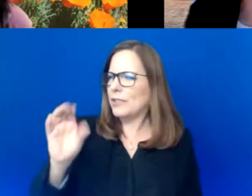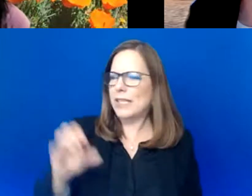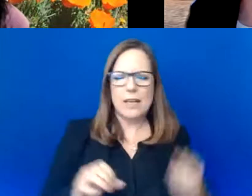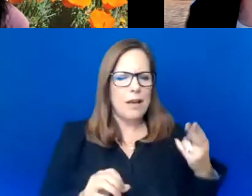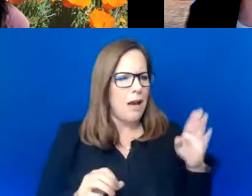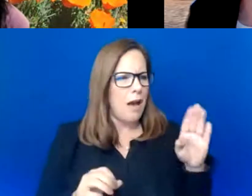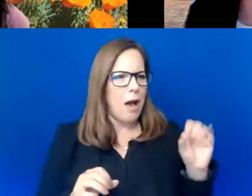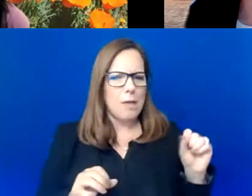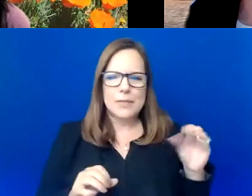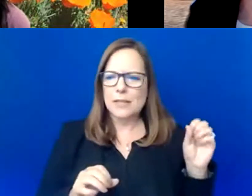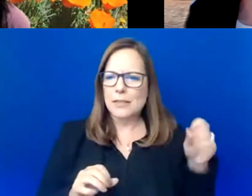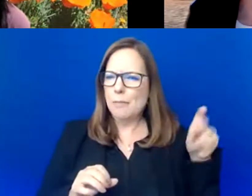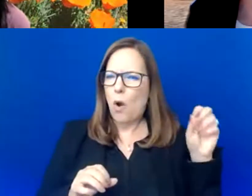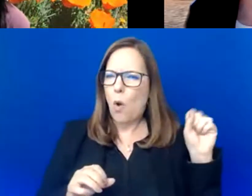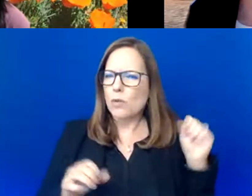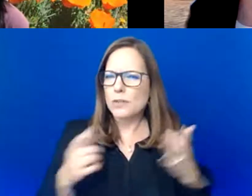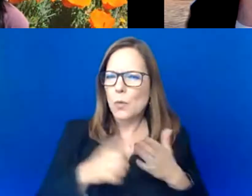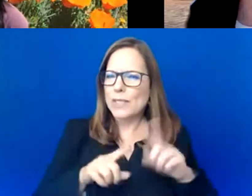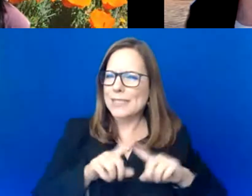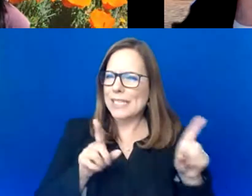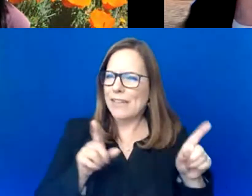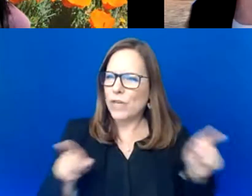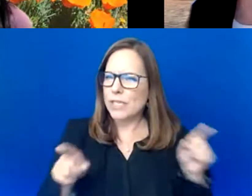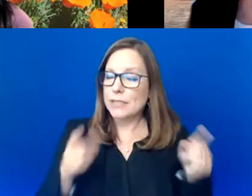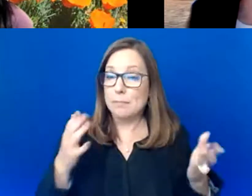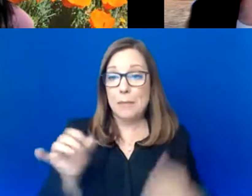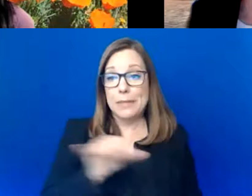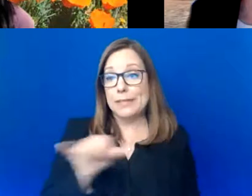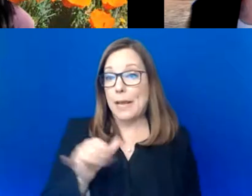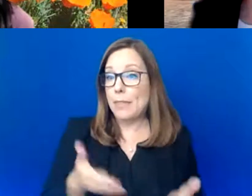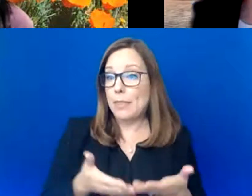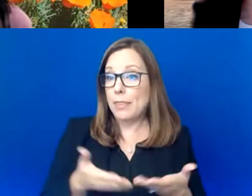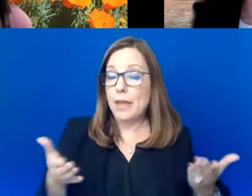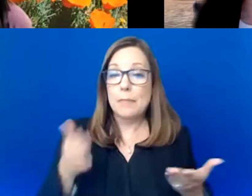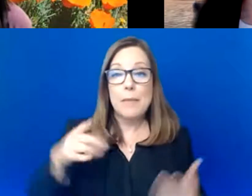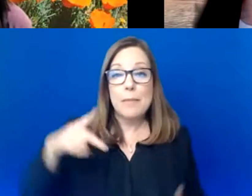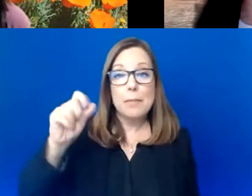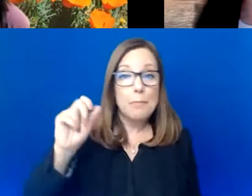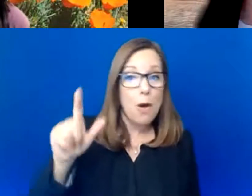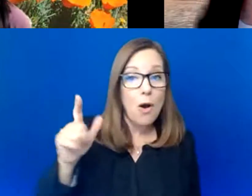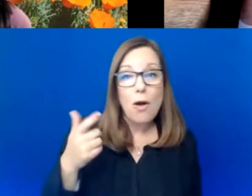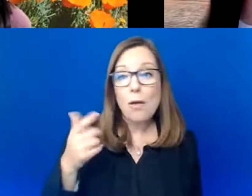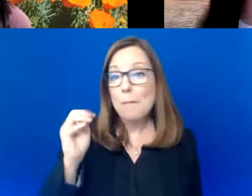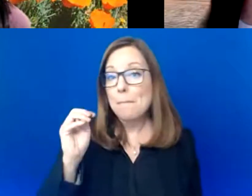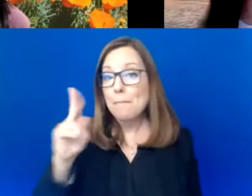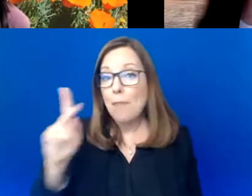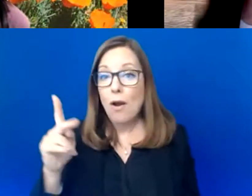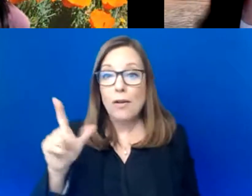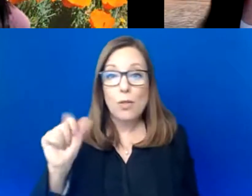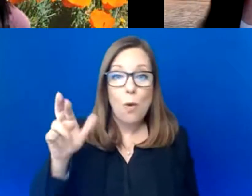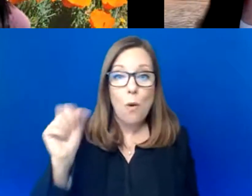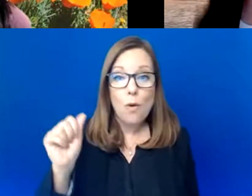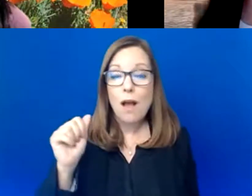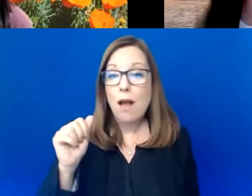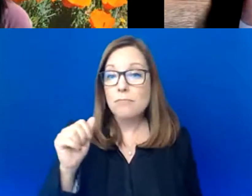similarities? Is it the same thing? Maybe both Laura and Paul, or even Mark, if you guys want to, particularly Laura, and Paul, if